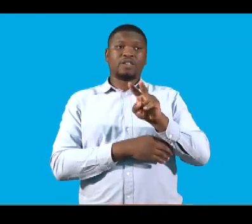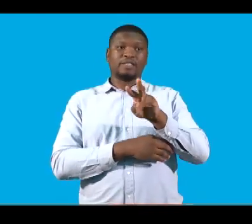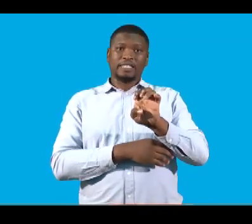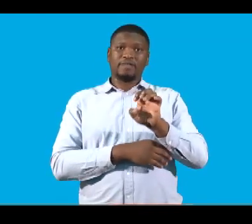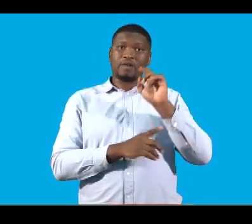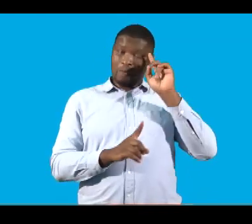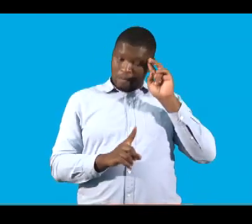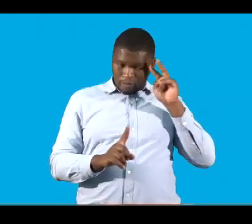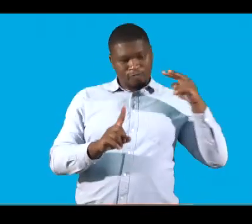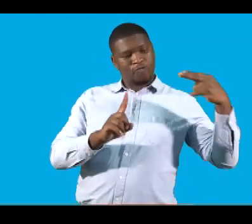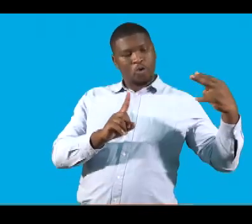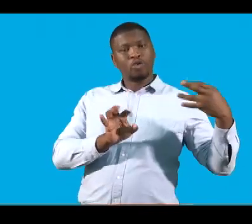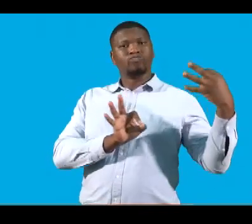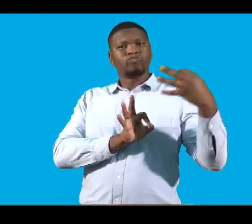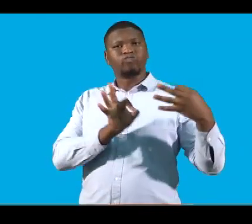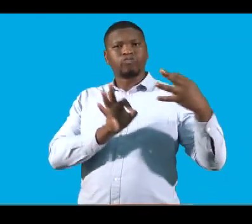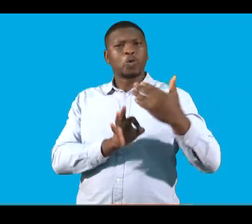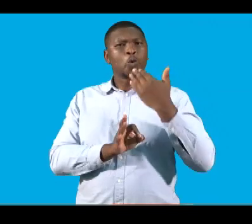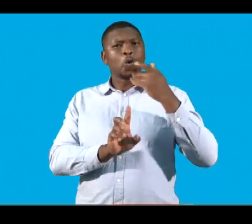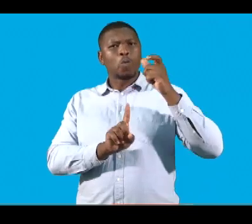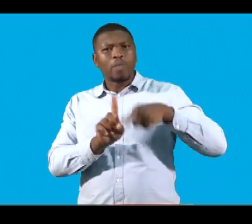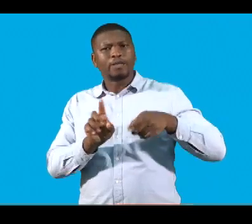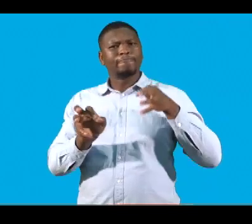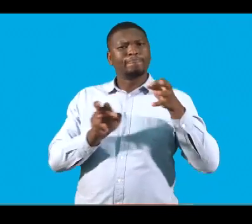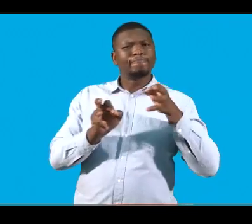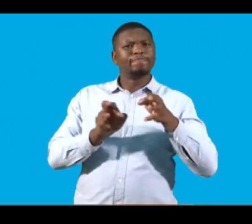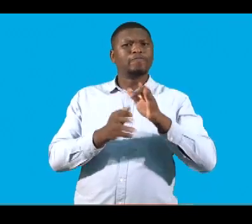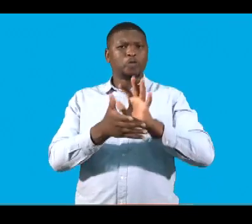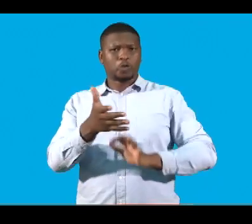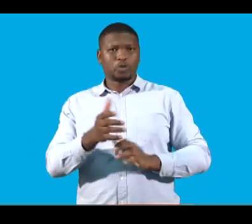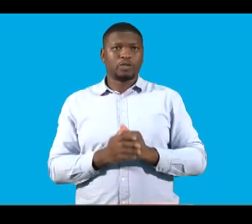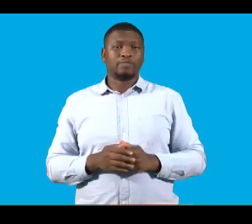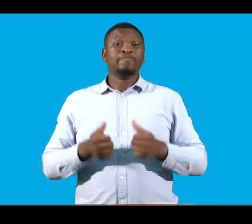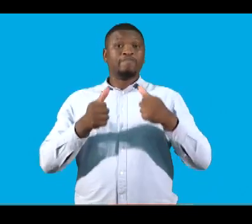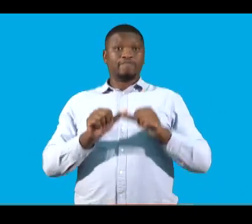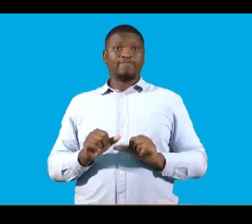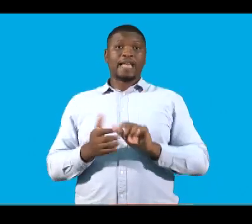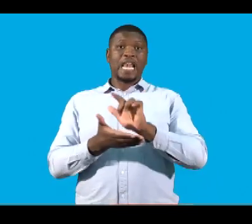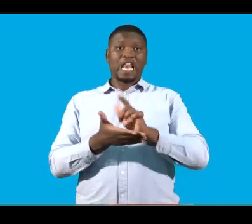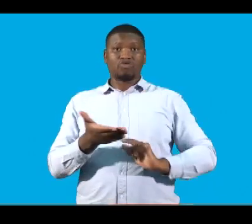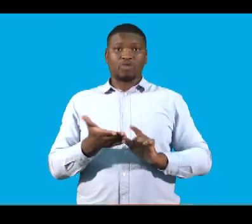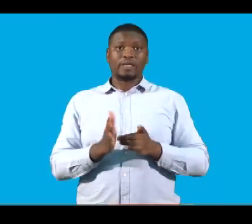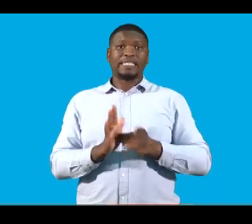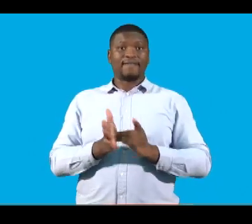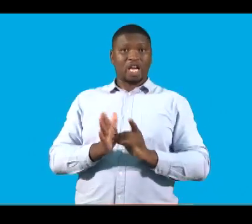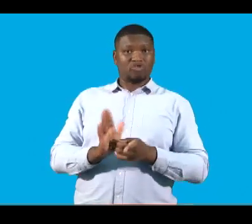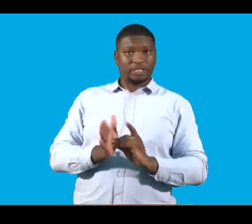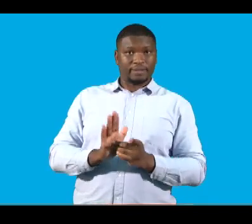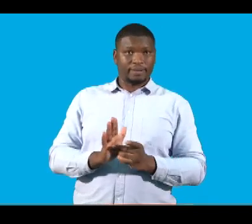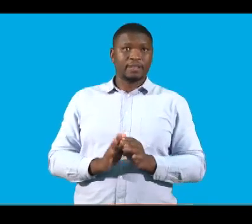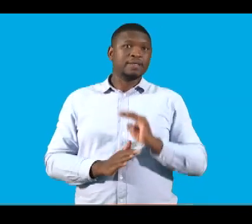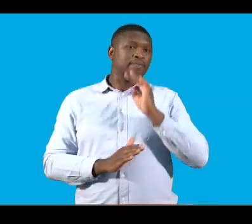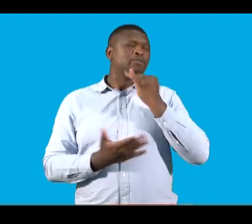point of view from which the story is told. So who is the narrator of the story? And then 7,